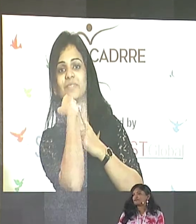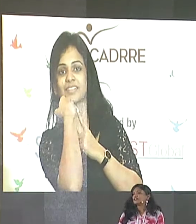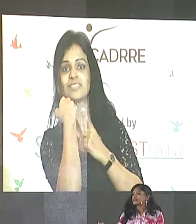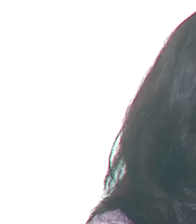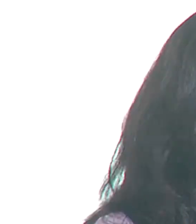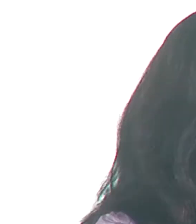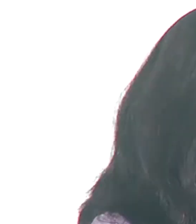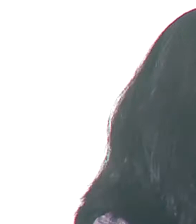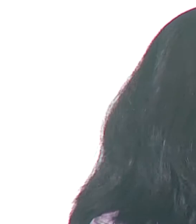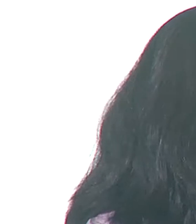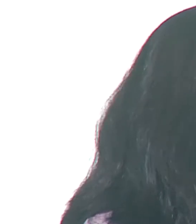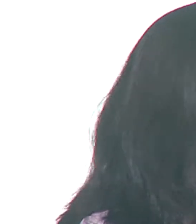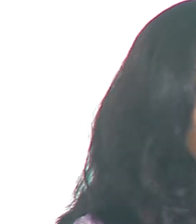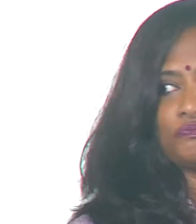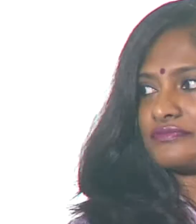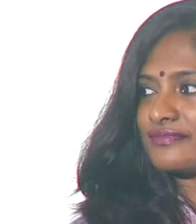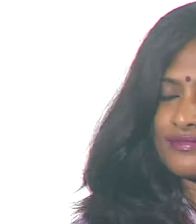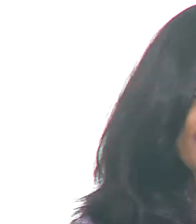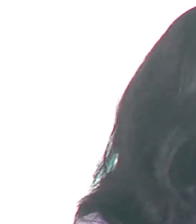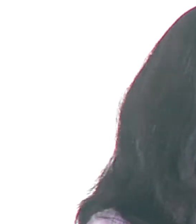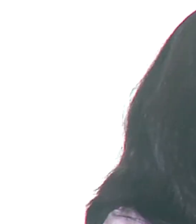drive my fears and drive my life forward.